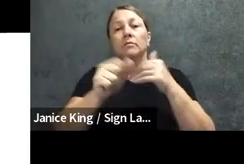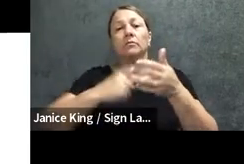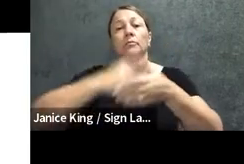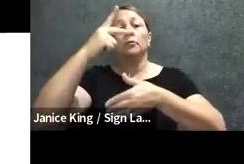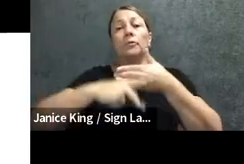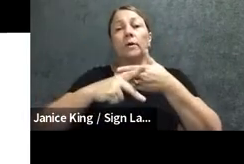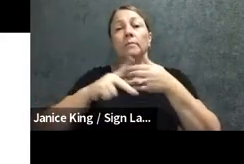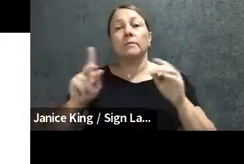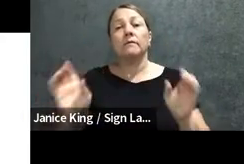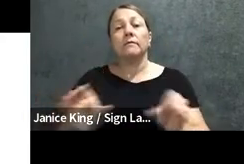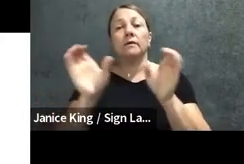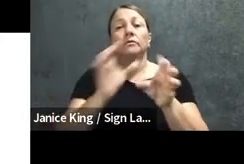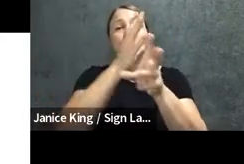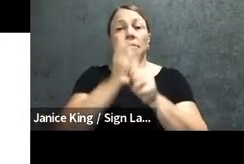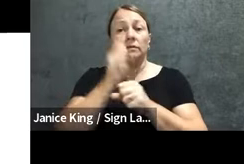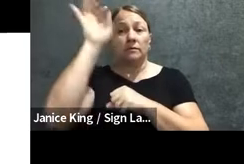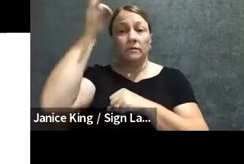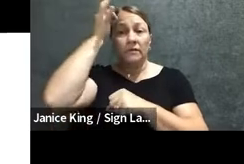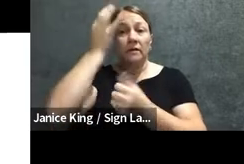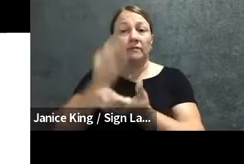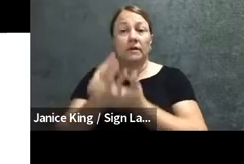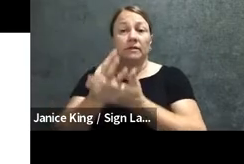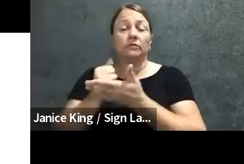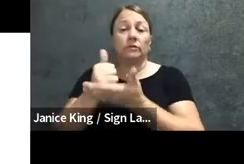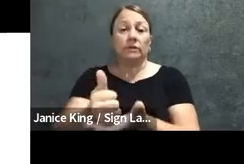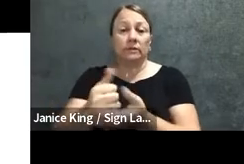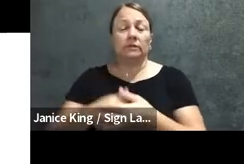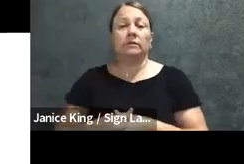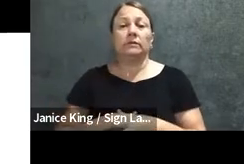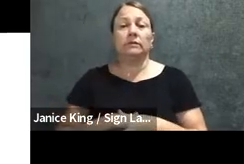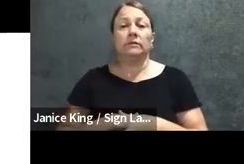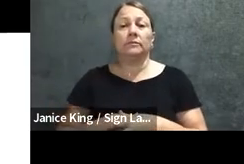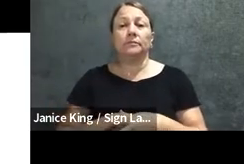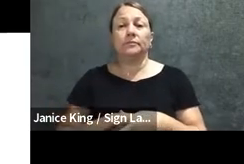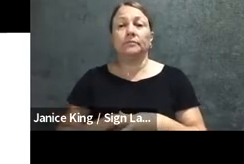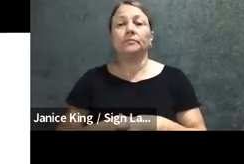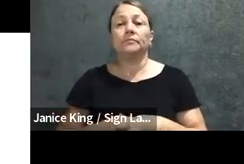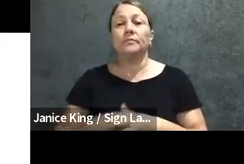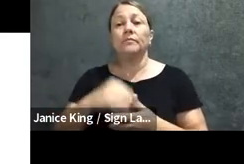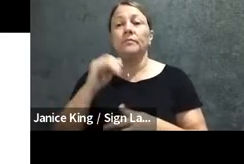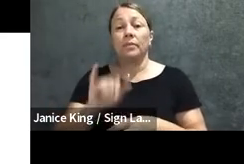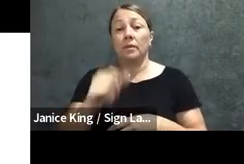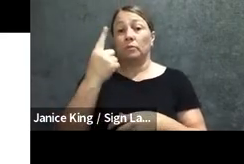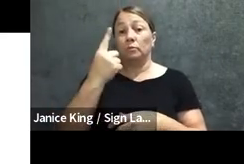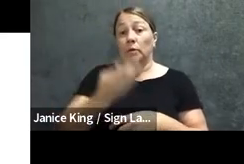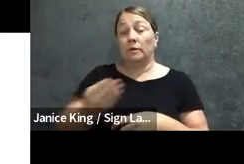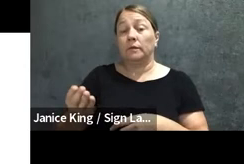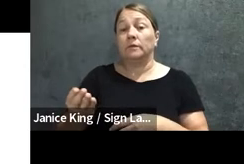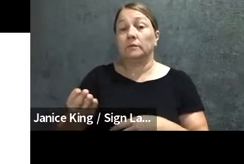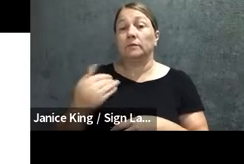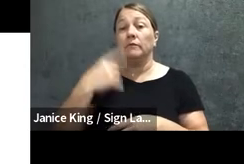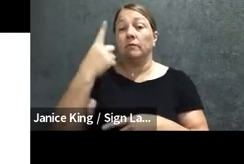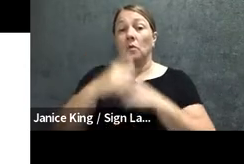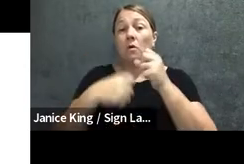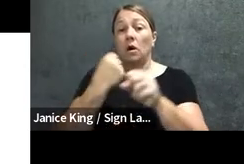The Section 504 can be a really important provision for many individuals. For one thing, it has a one-year